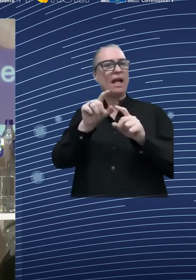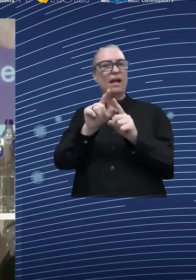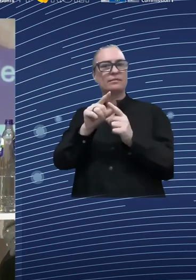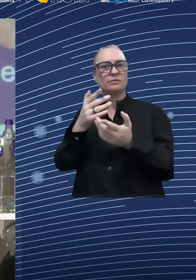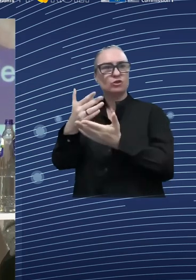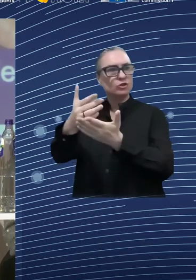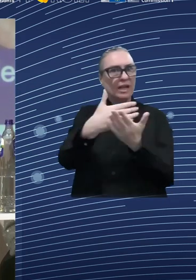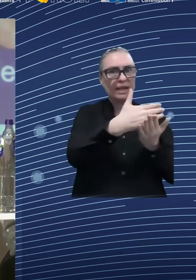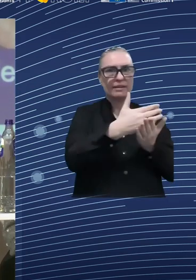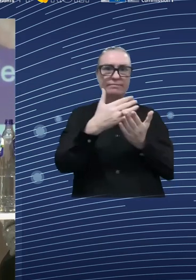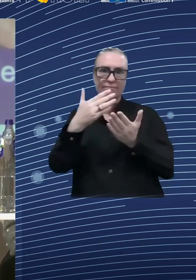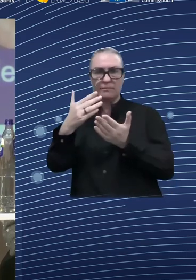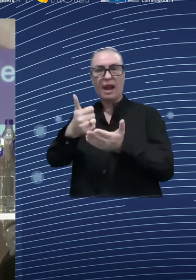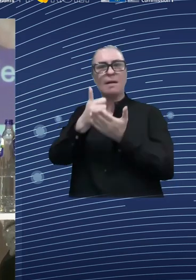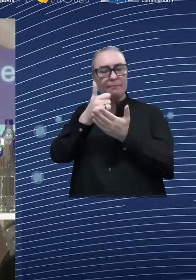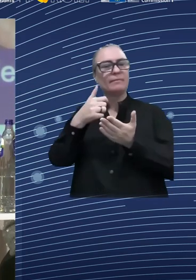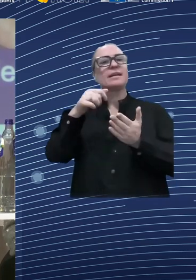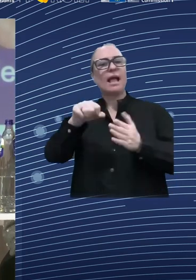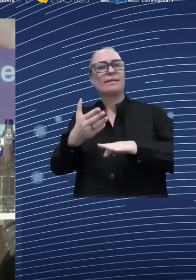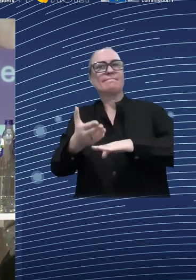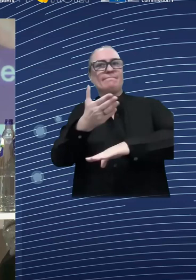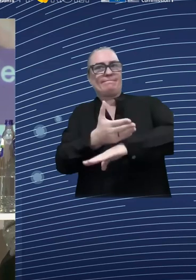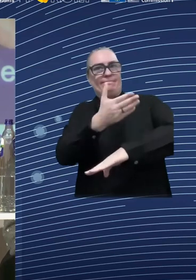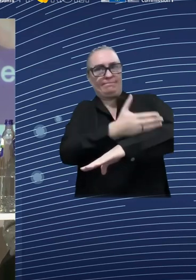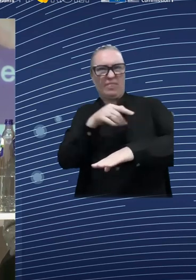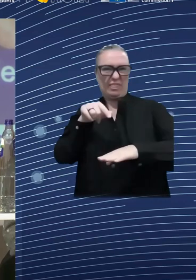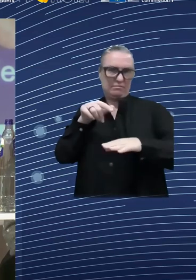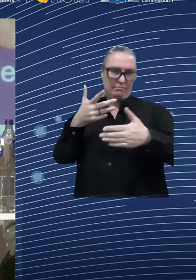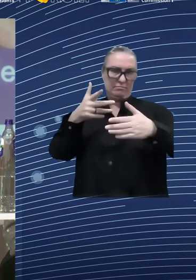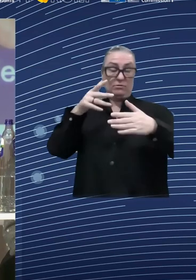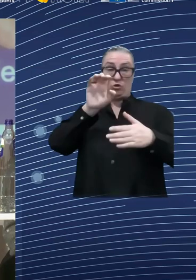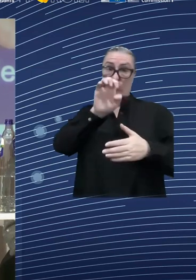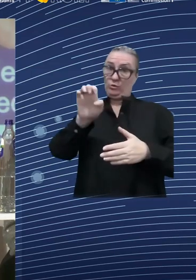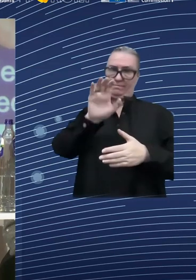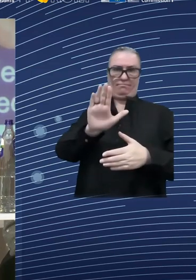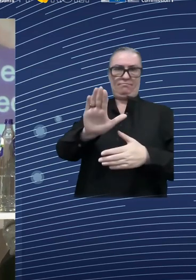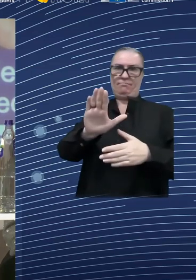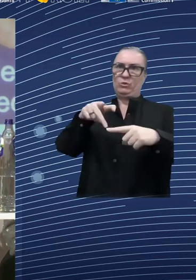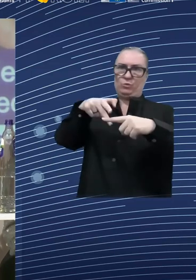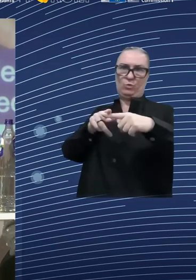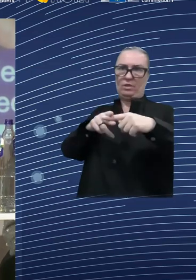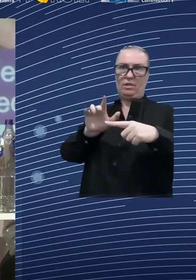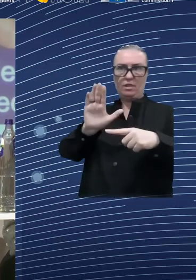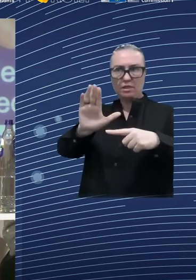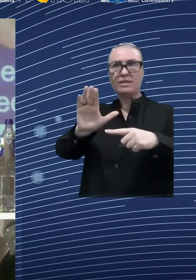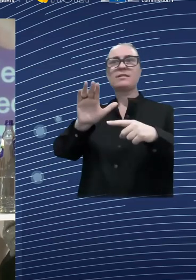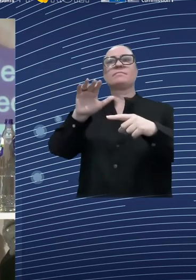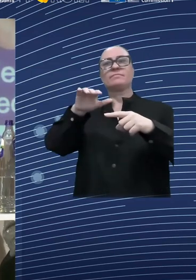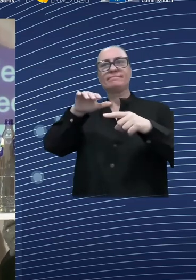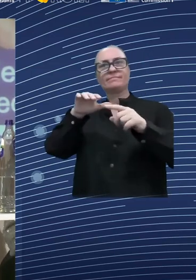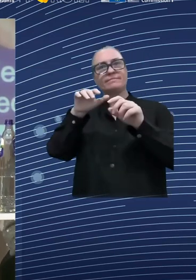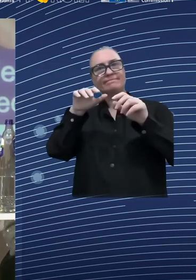we need to find a way to share sovereignty and to share to find a shared governance